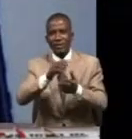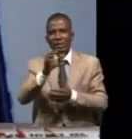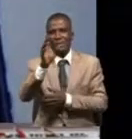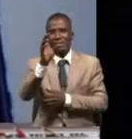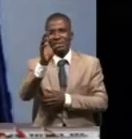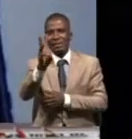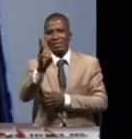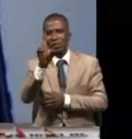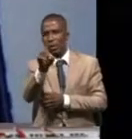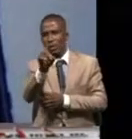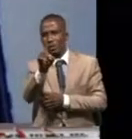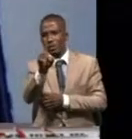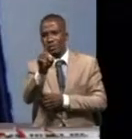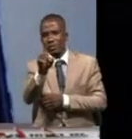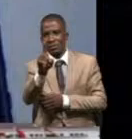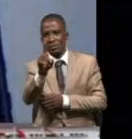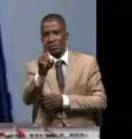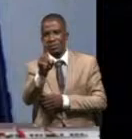752,061,